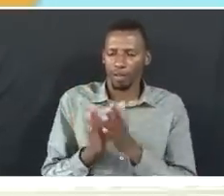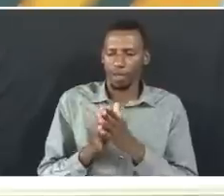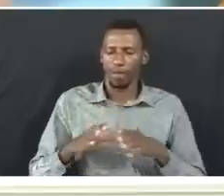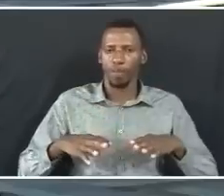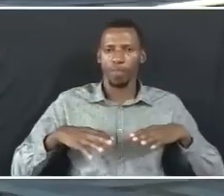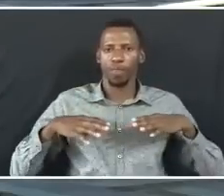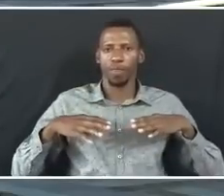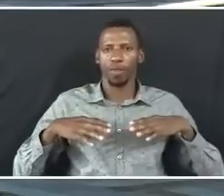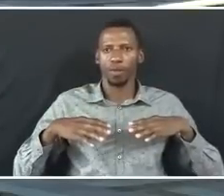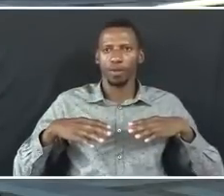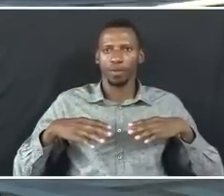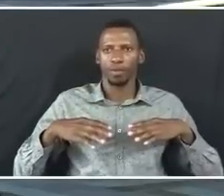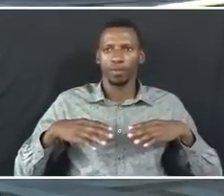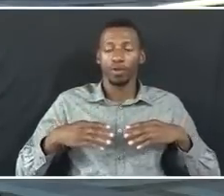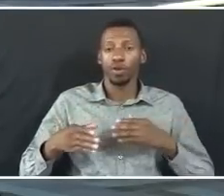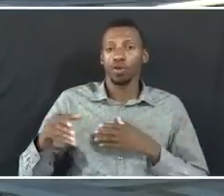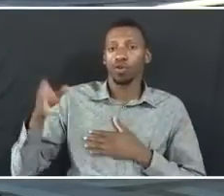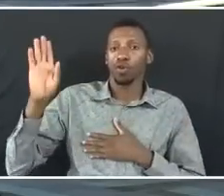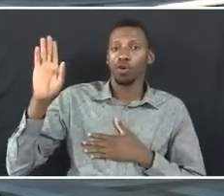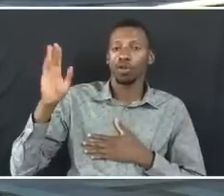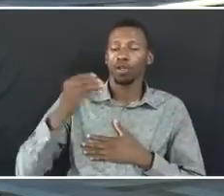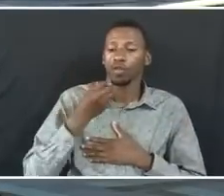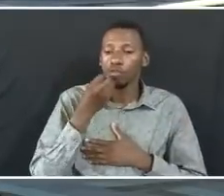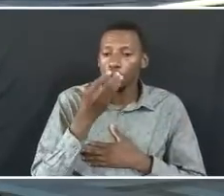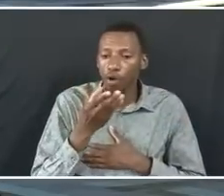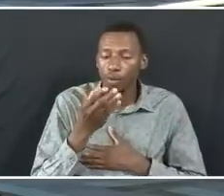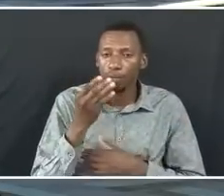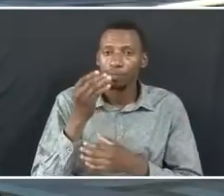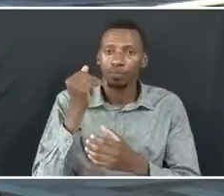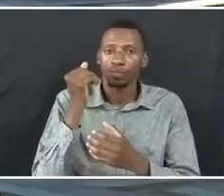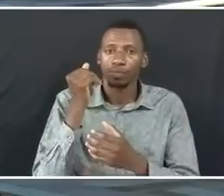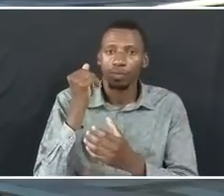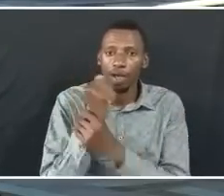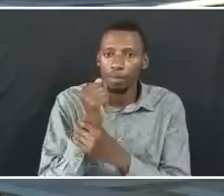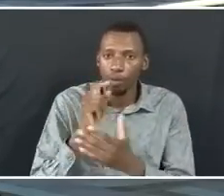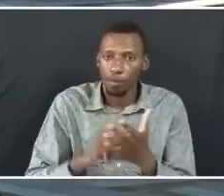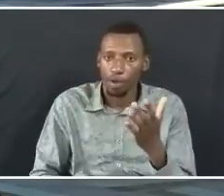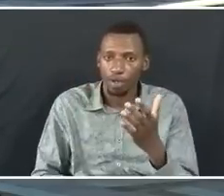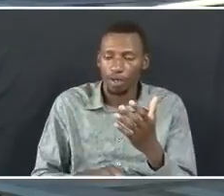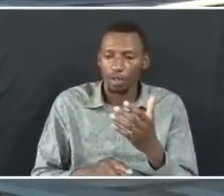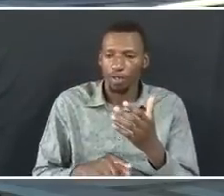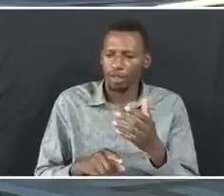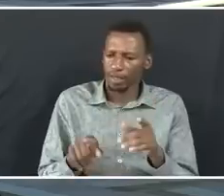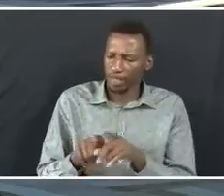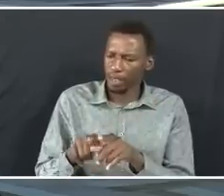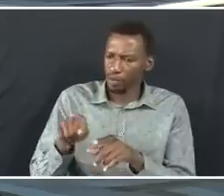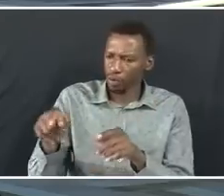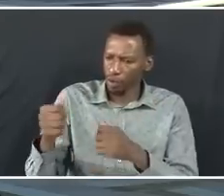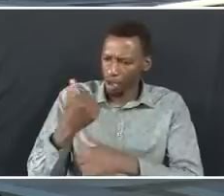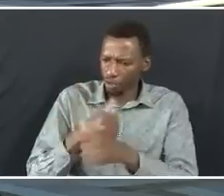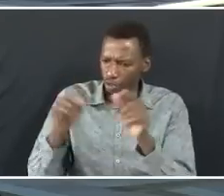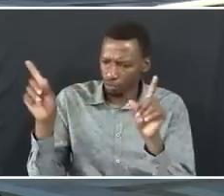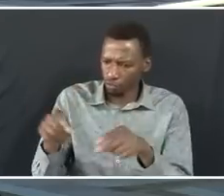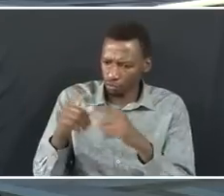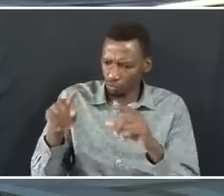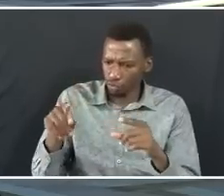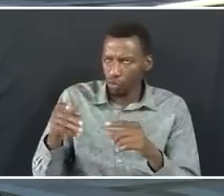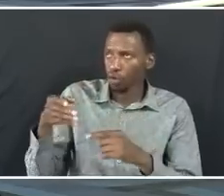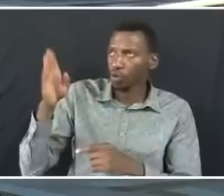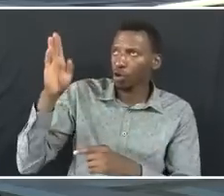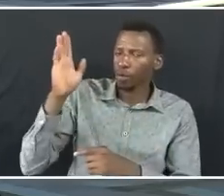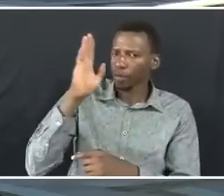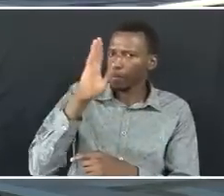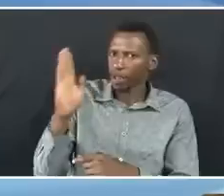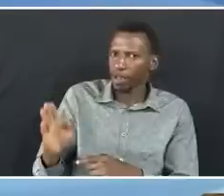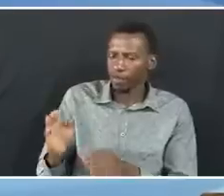Abraham, even in this mistake, I never change my mind when I have purpose to use you. So allow